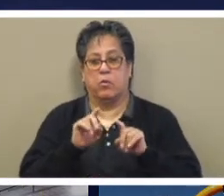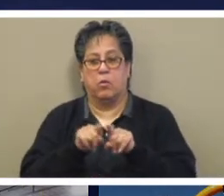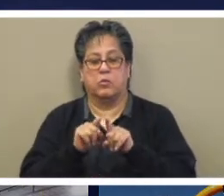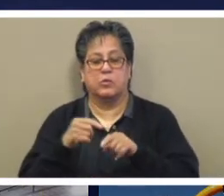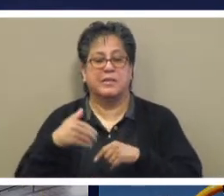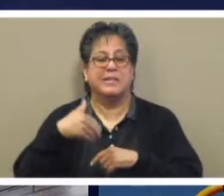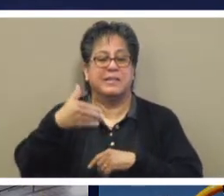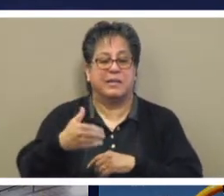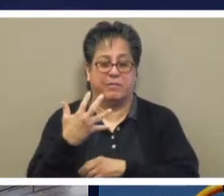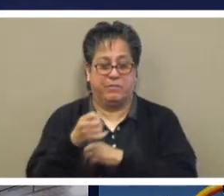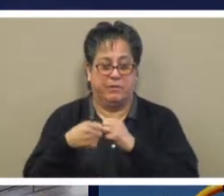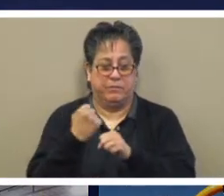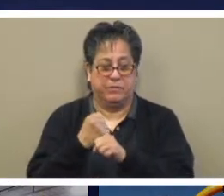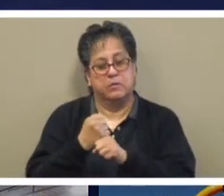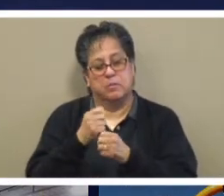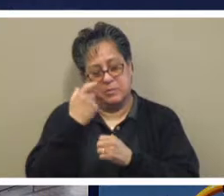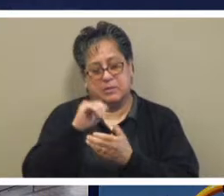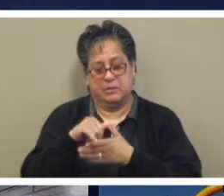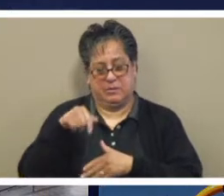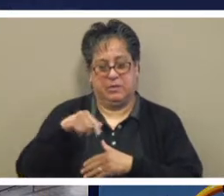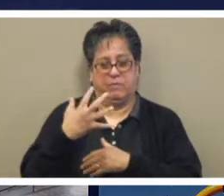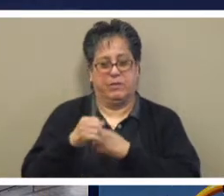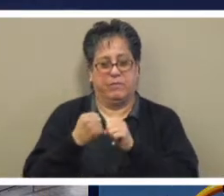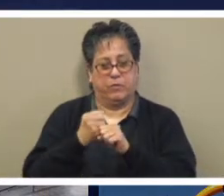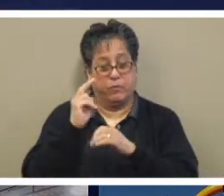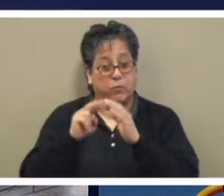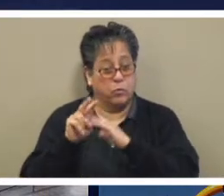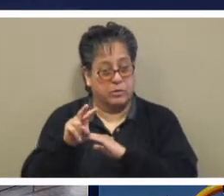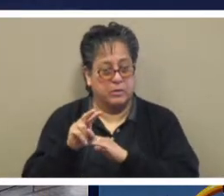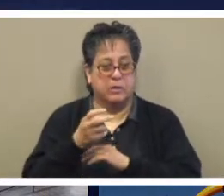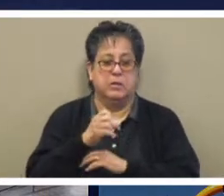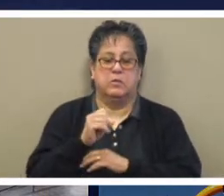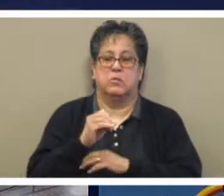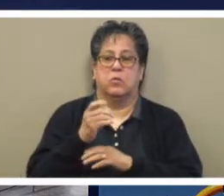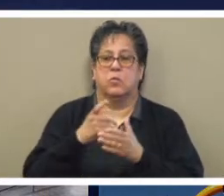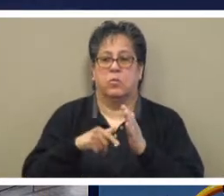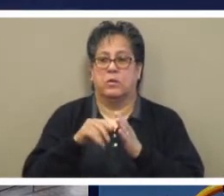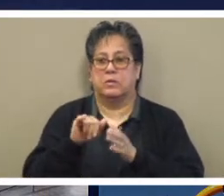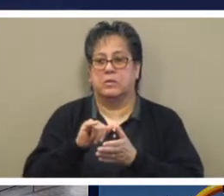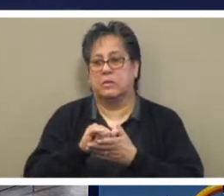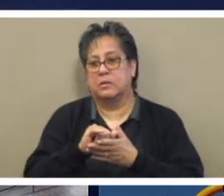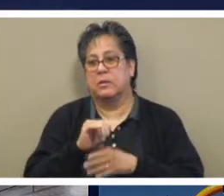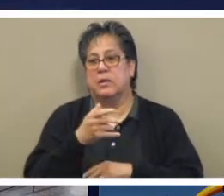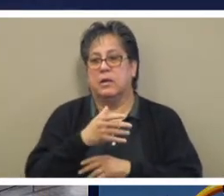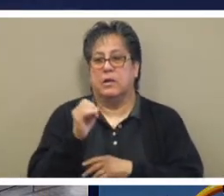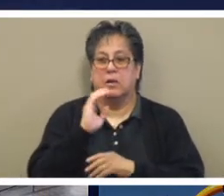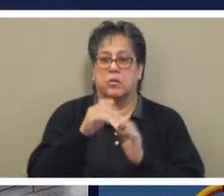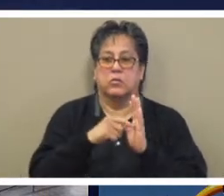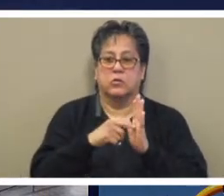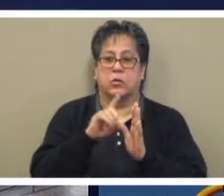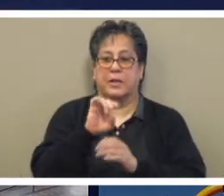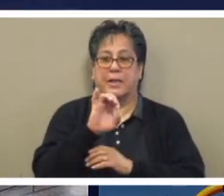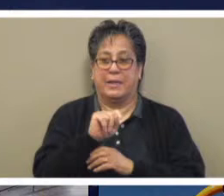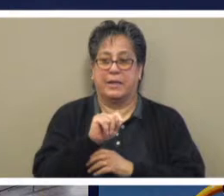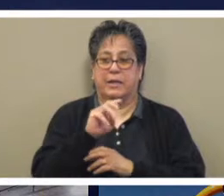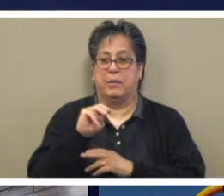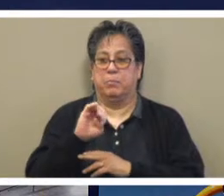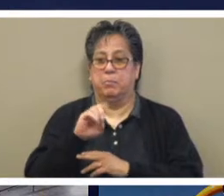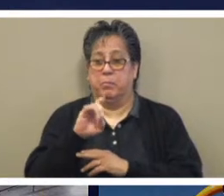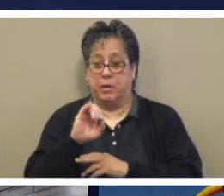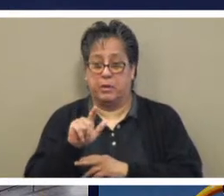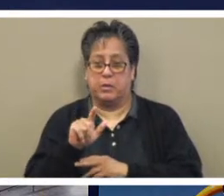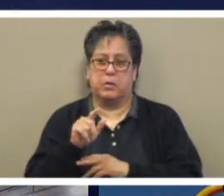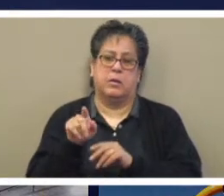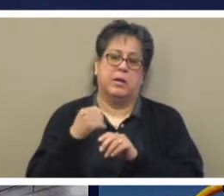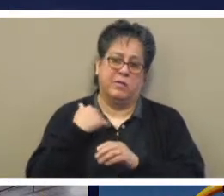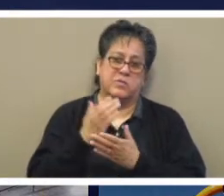Again, this is our five-year financial forecast. So looking at over the next 5 years, what those issuances are going to look like. I'll show you the debt model. And then we have